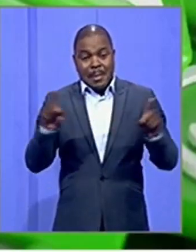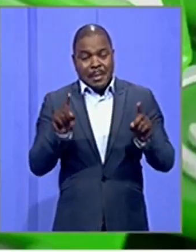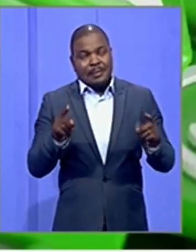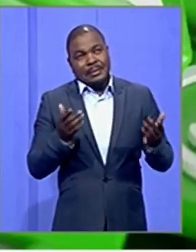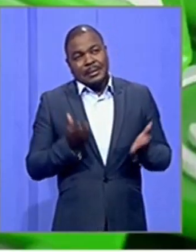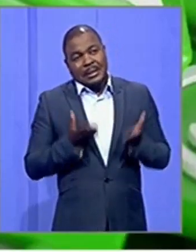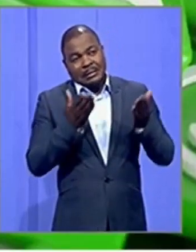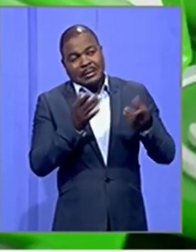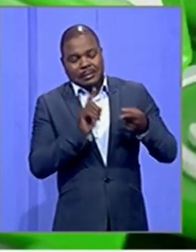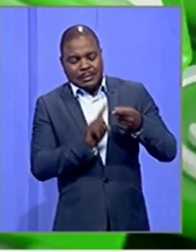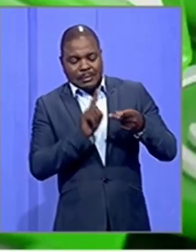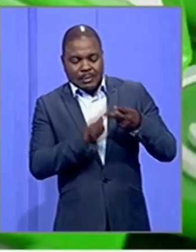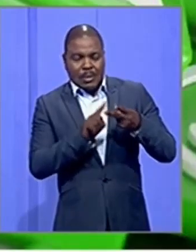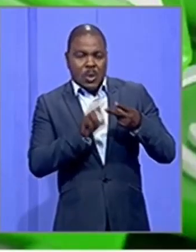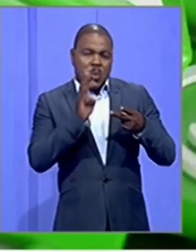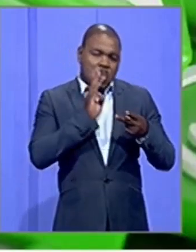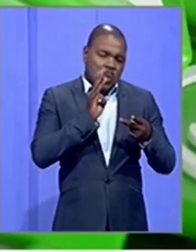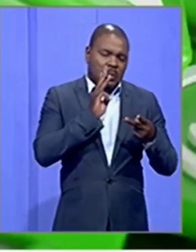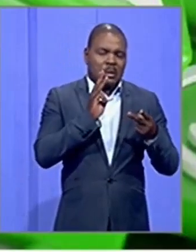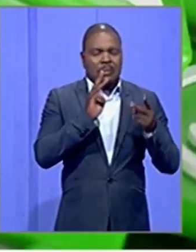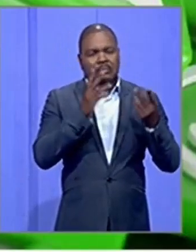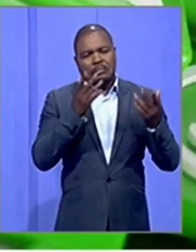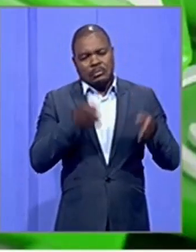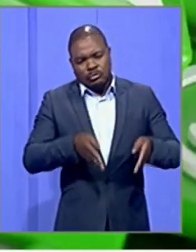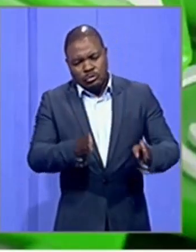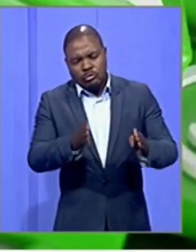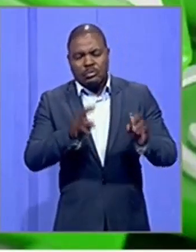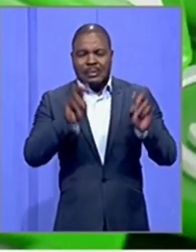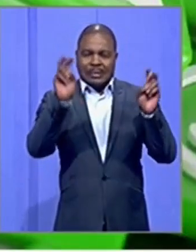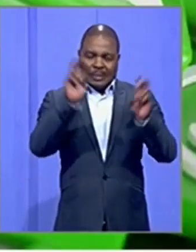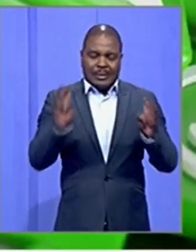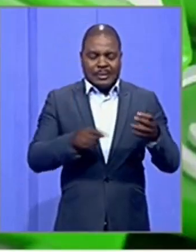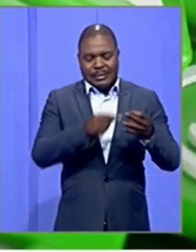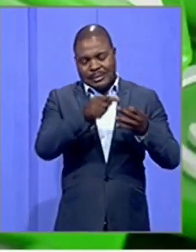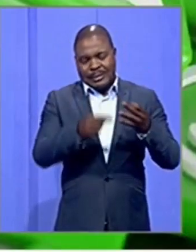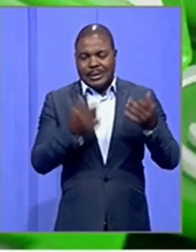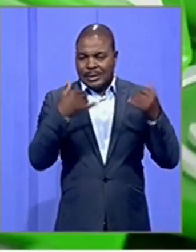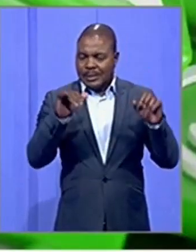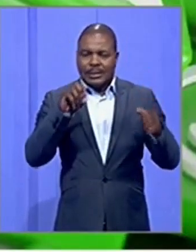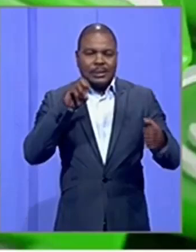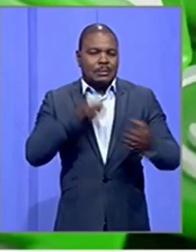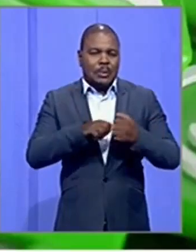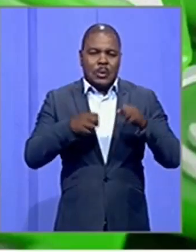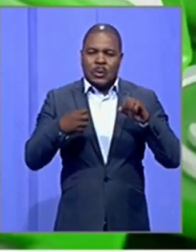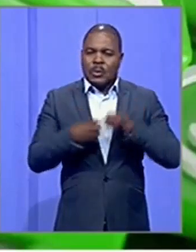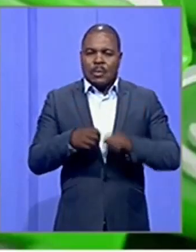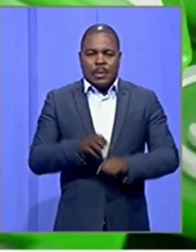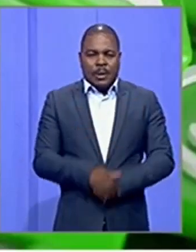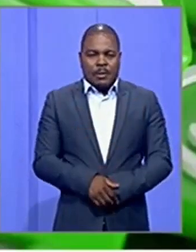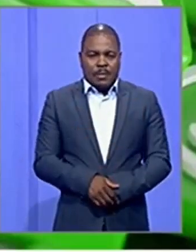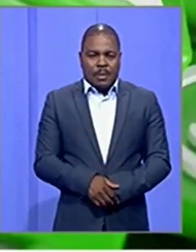tša go etša meetse ditsela le mohlagase e sa le hloba boroko ANC re tshepisitse bontšhi ka bojo